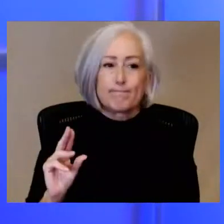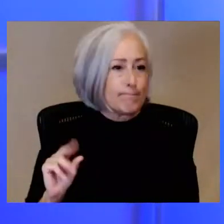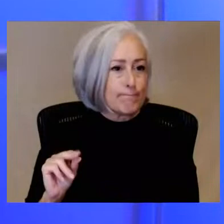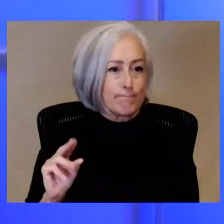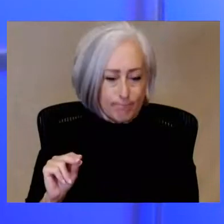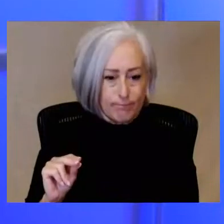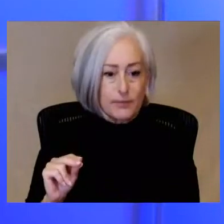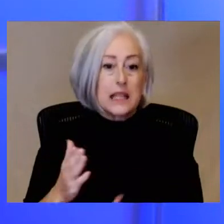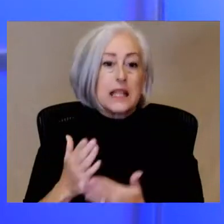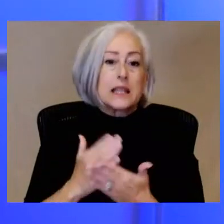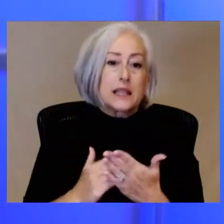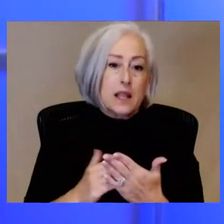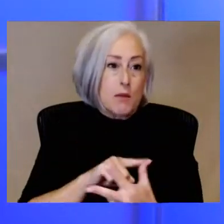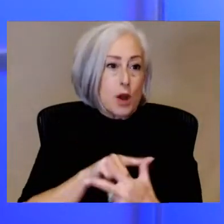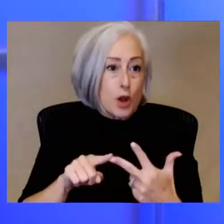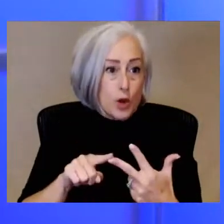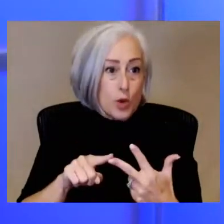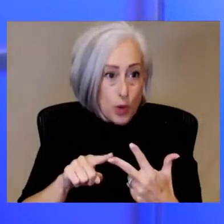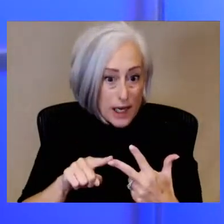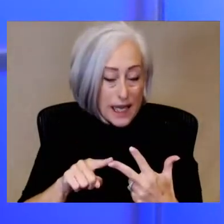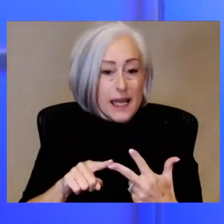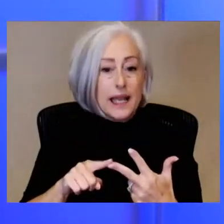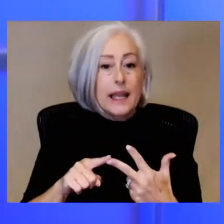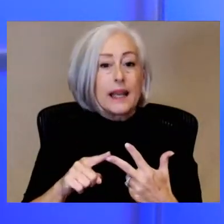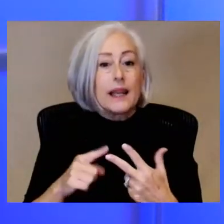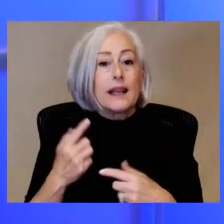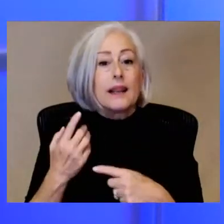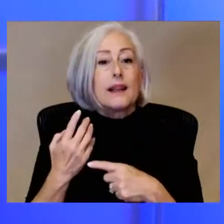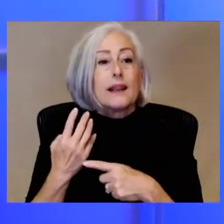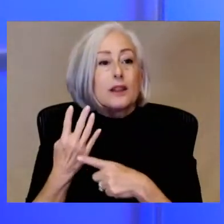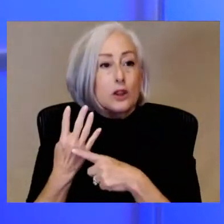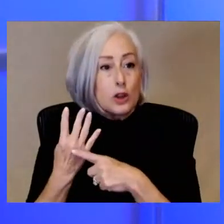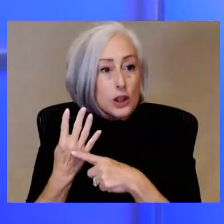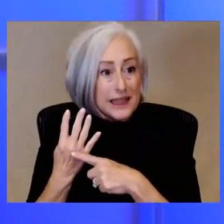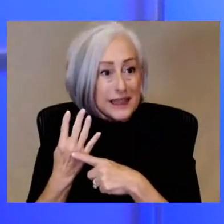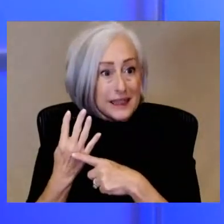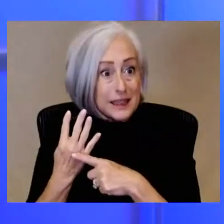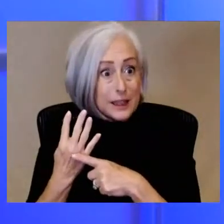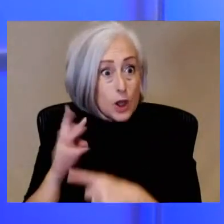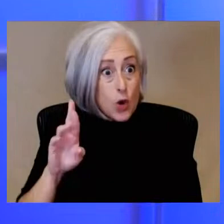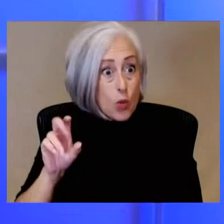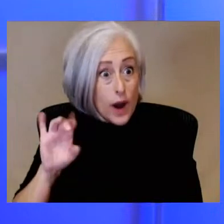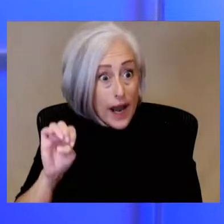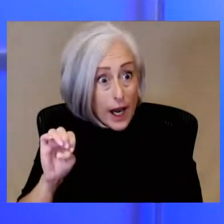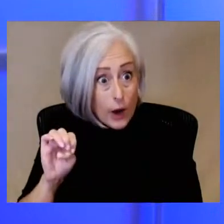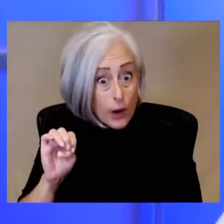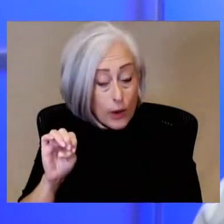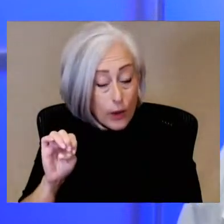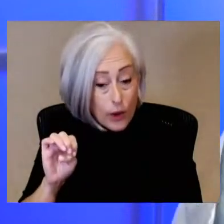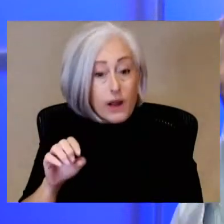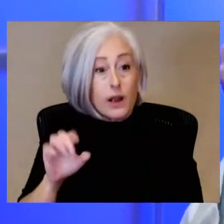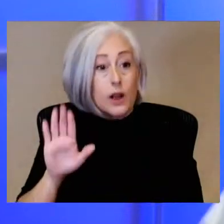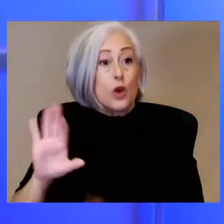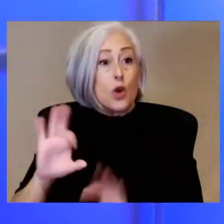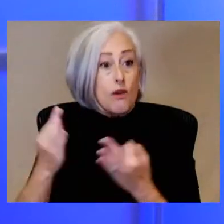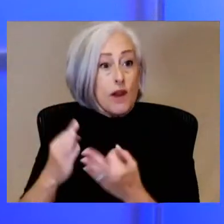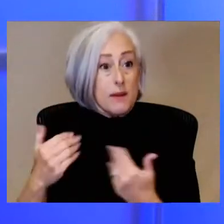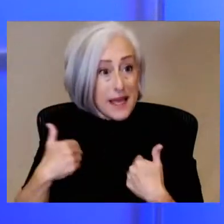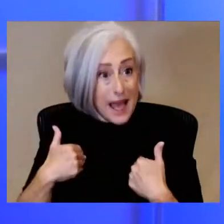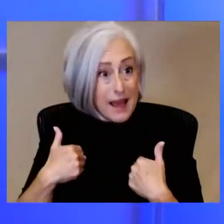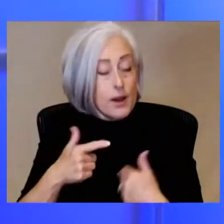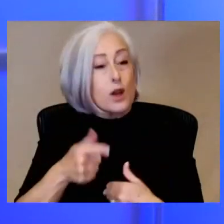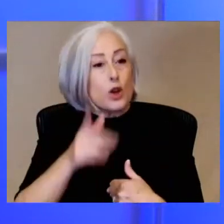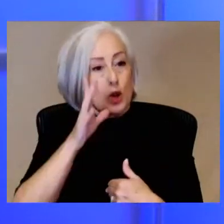3 genes that are extremely rare, and if a family has them, and you get that gene, you're going to get the disease in your 40s or 50s